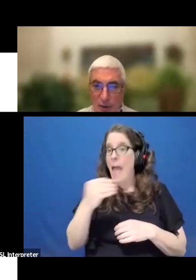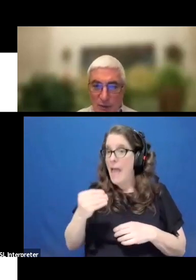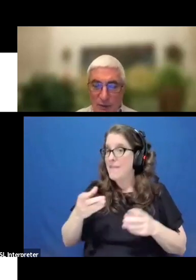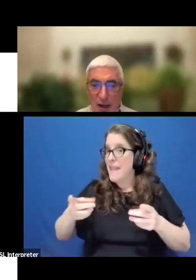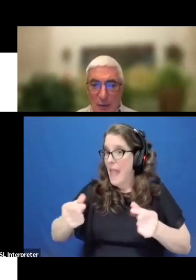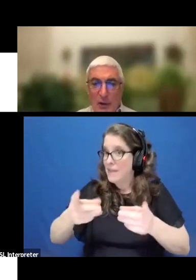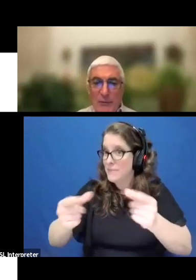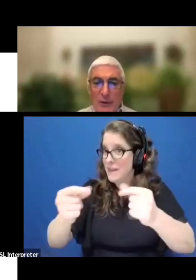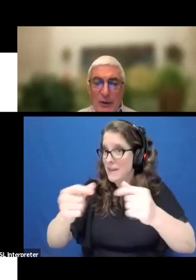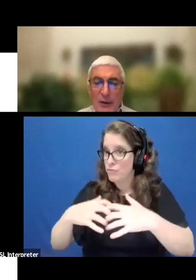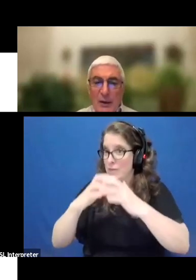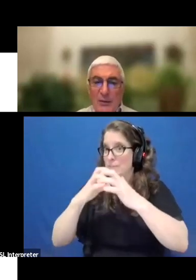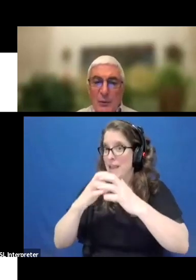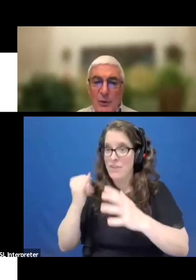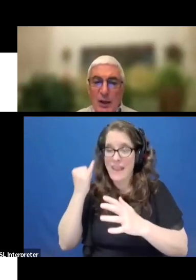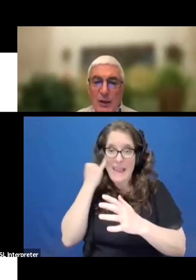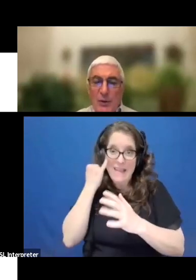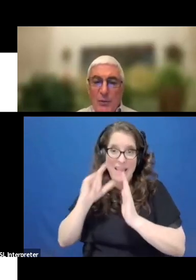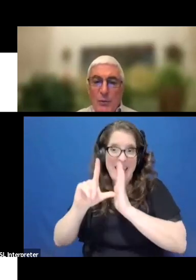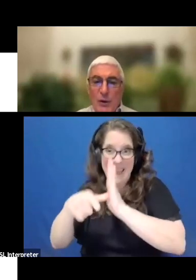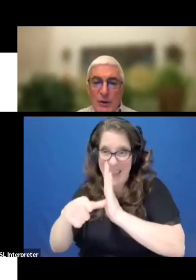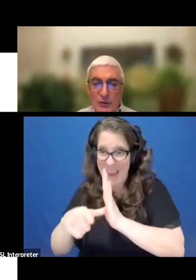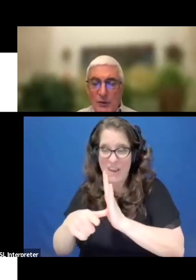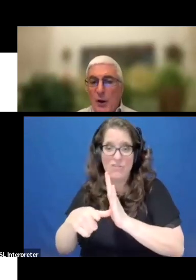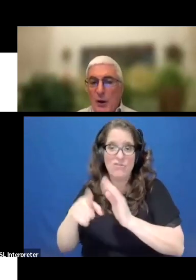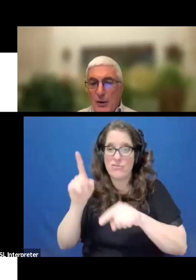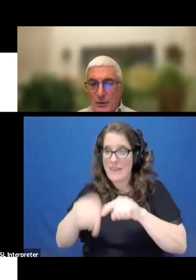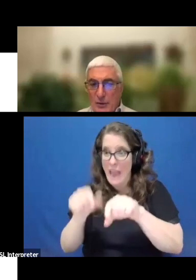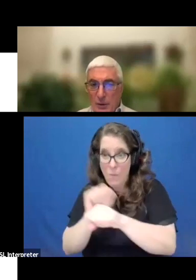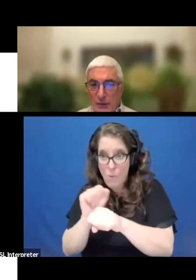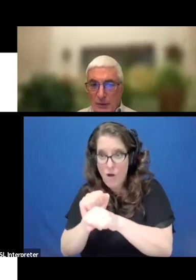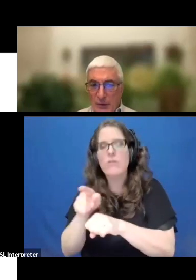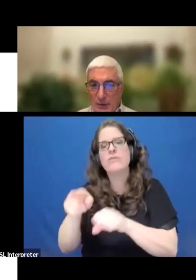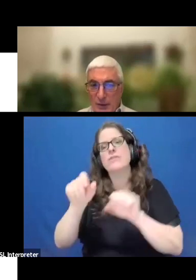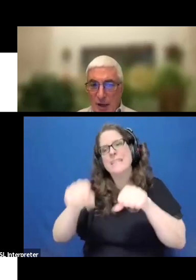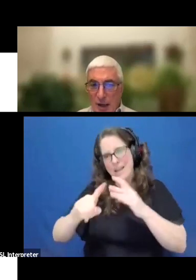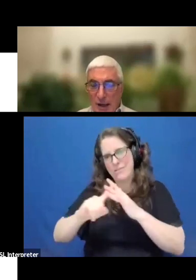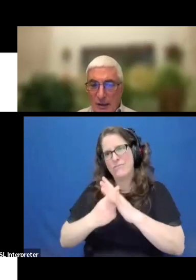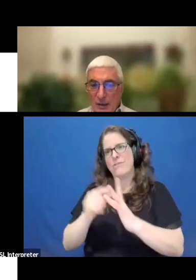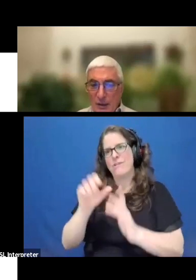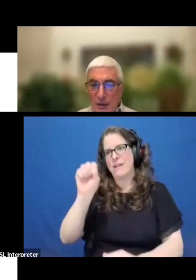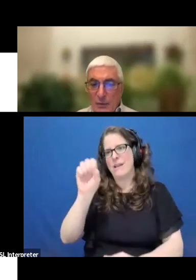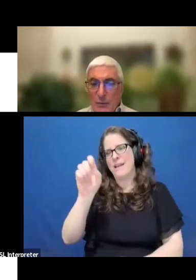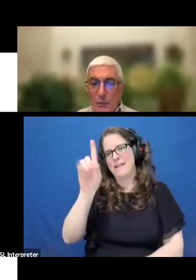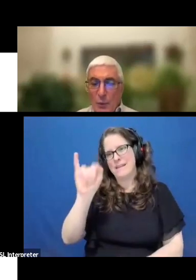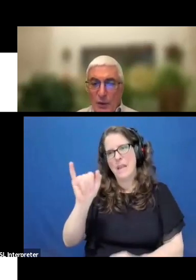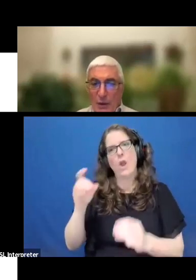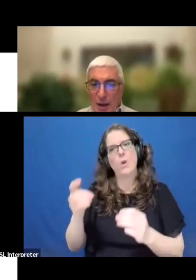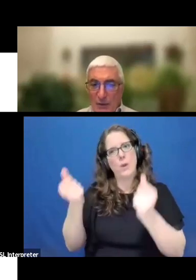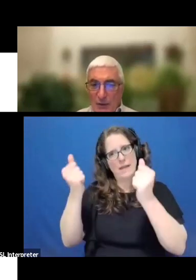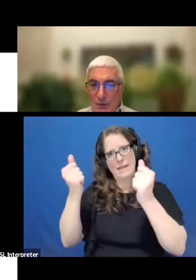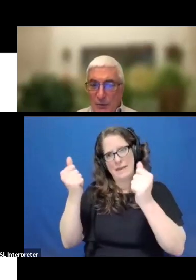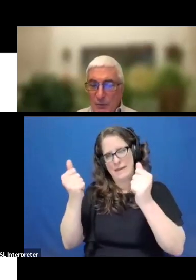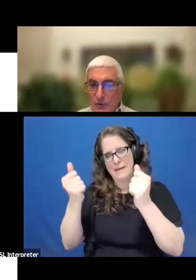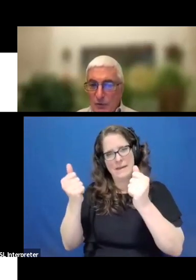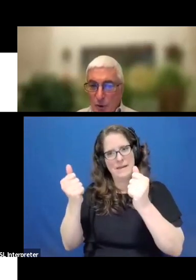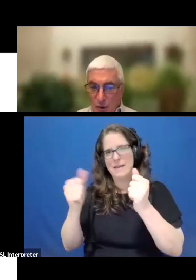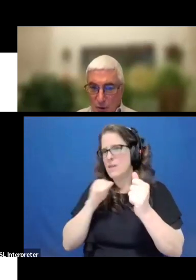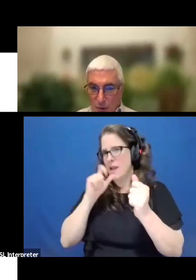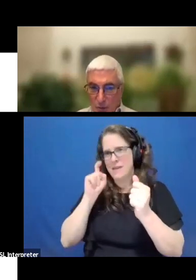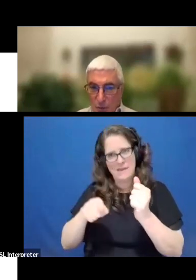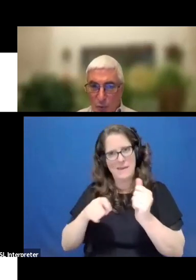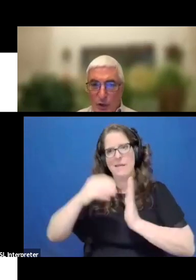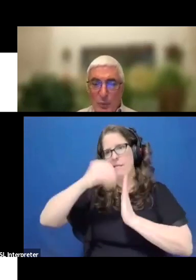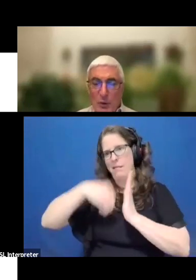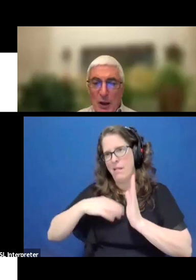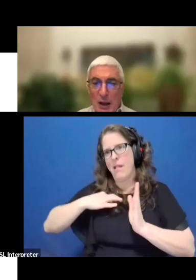expedited reinstatement that would let her restart her SSDI without having to start